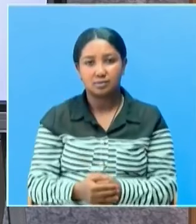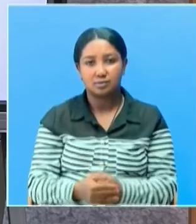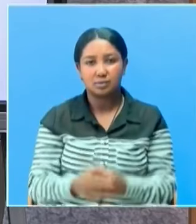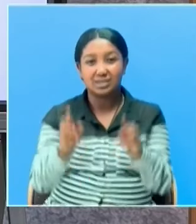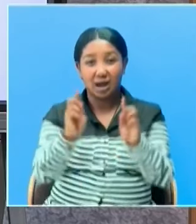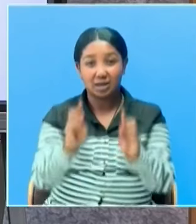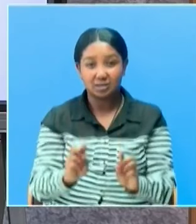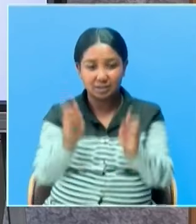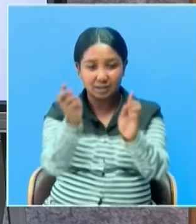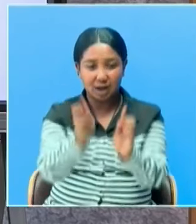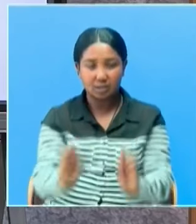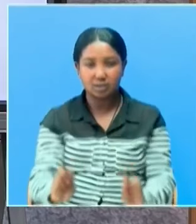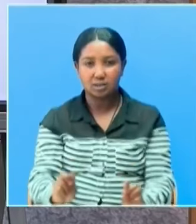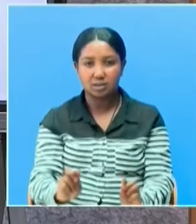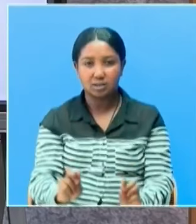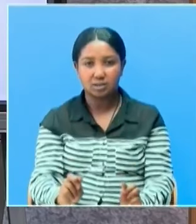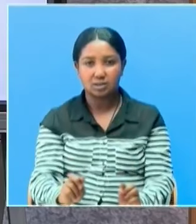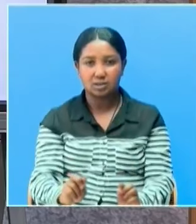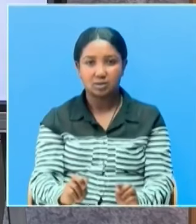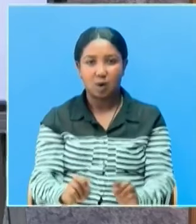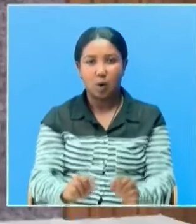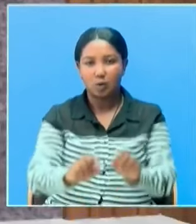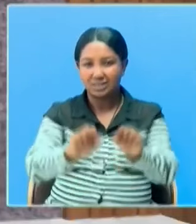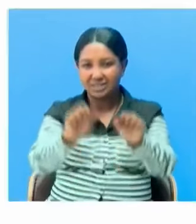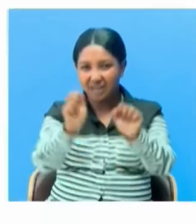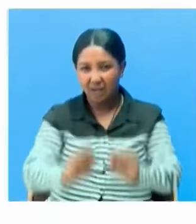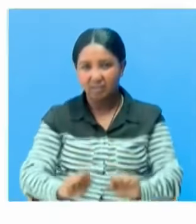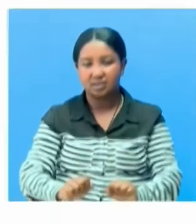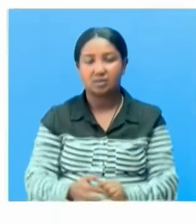That structure is